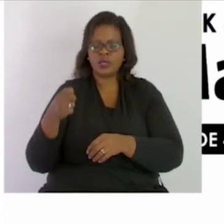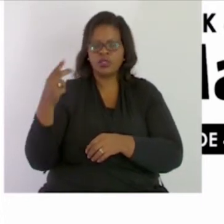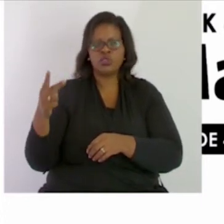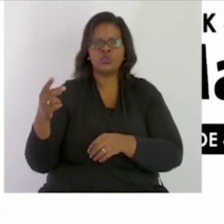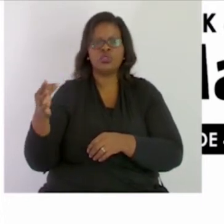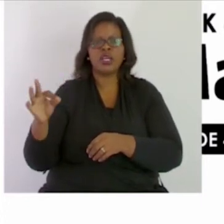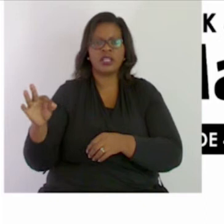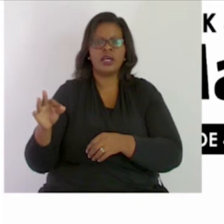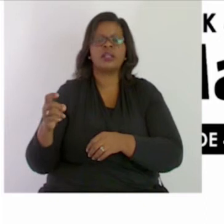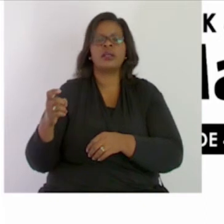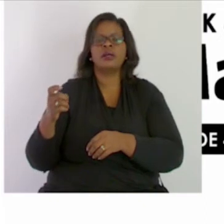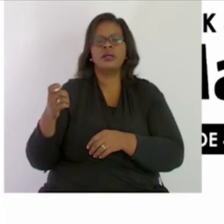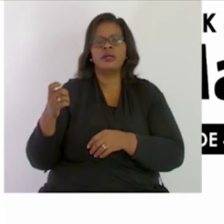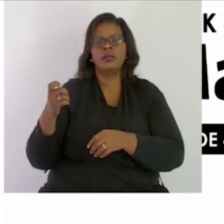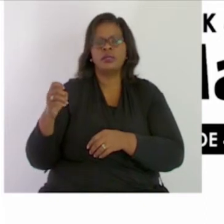1,299,